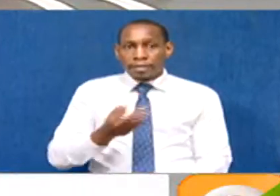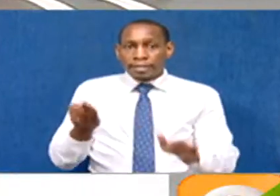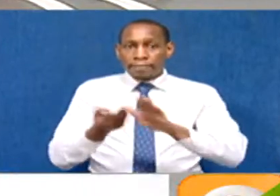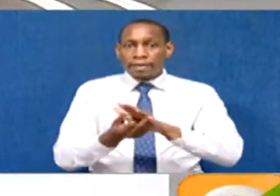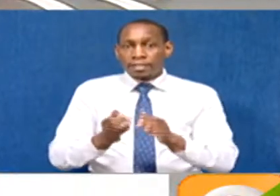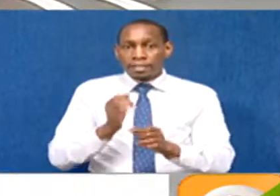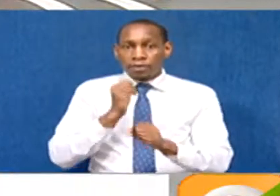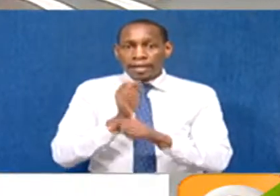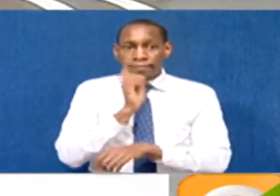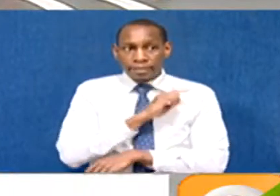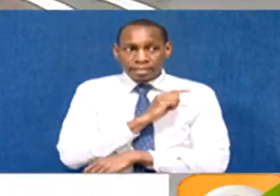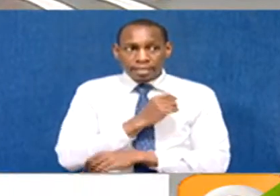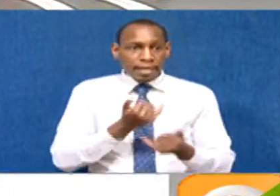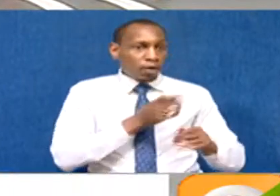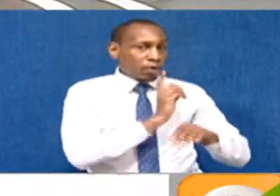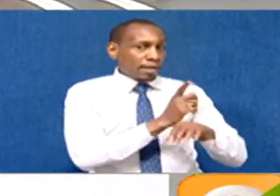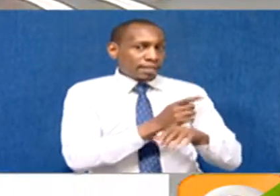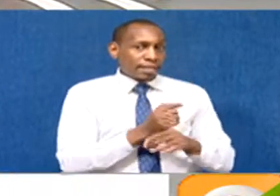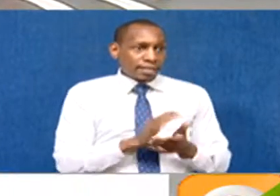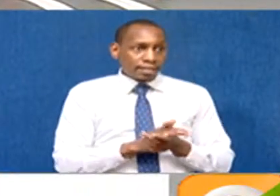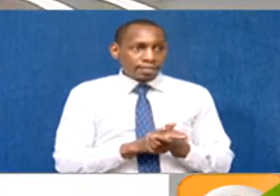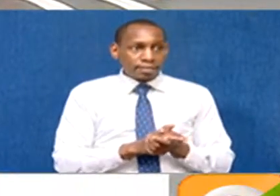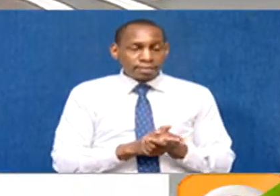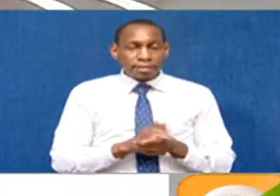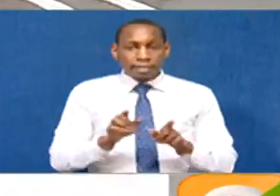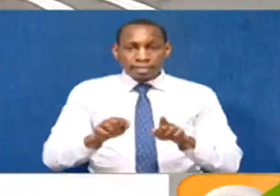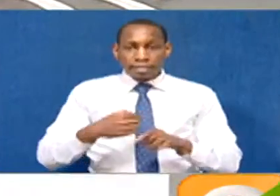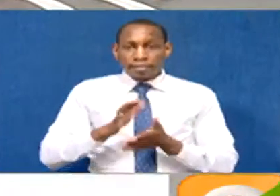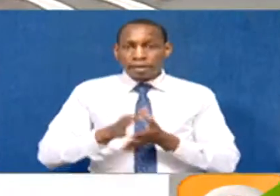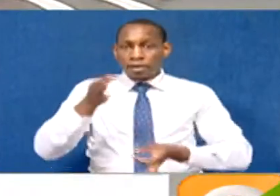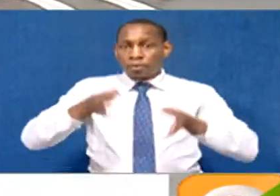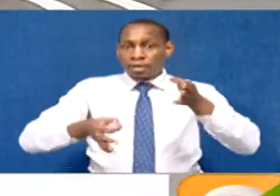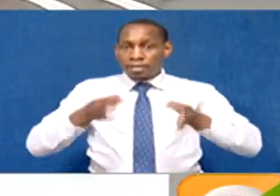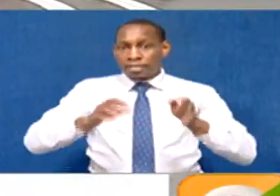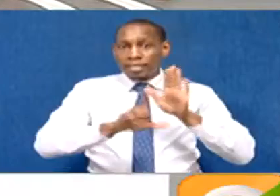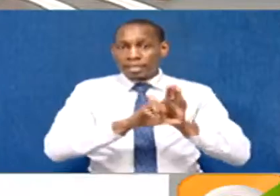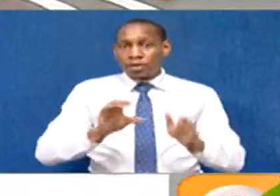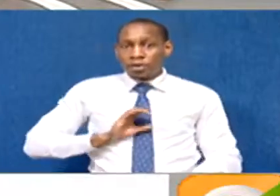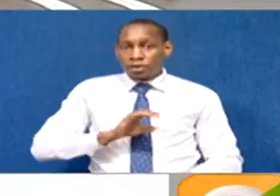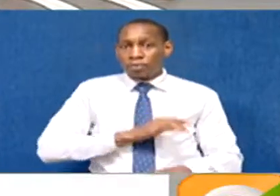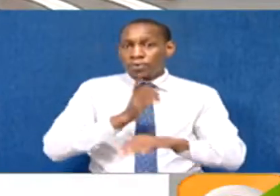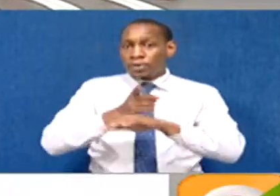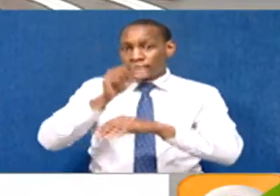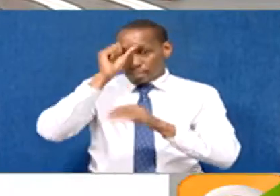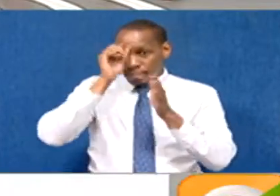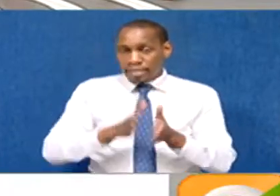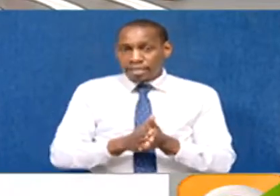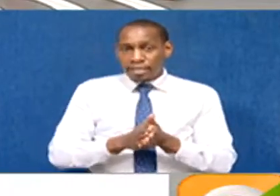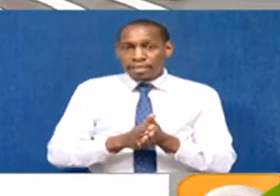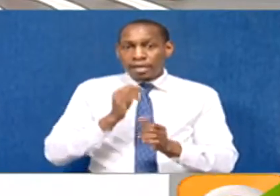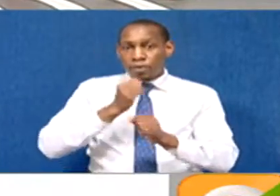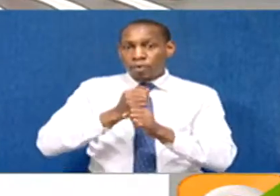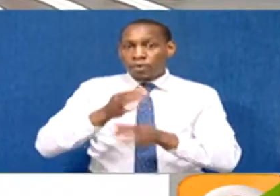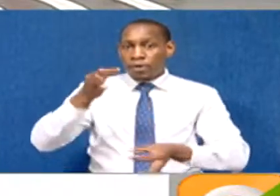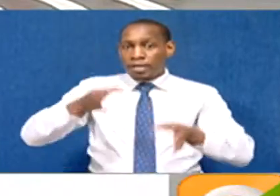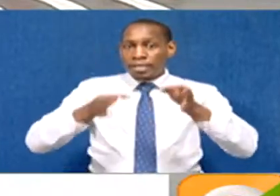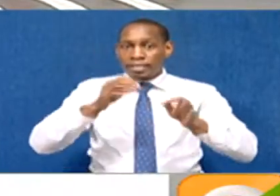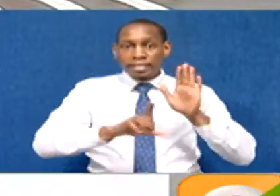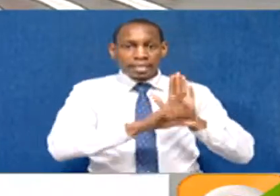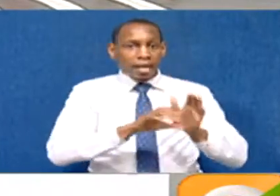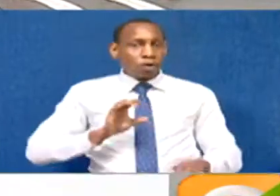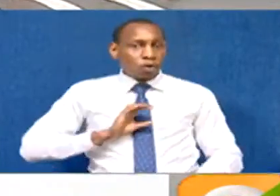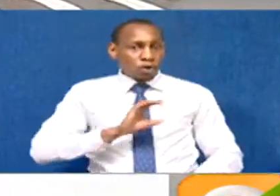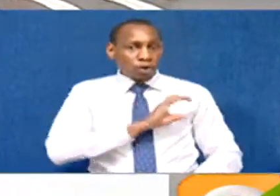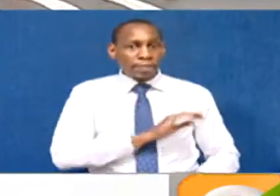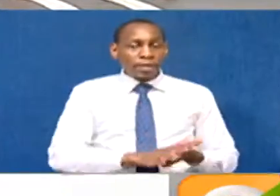are complete. Now you are threatening them. And I was in Justice and Legal Affairs. Now you are threatening the governors who are supporting Baba. I was in Justice and Legal Affairs. This is what I told you